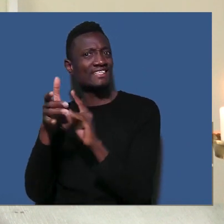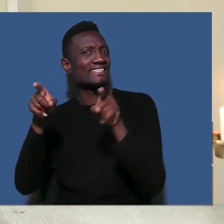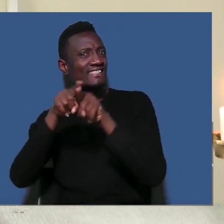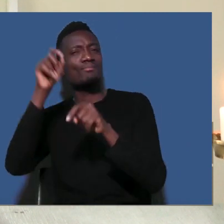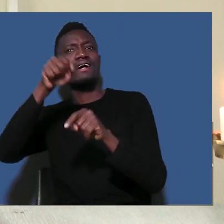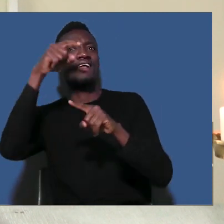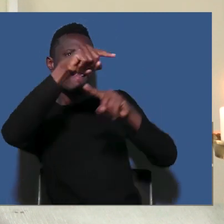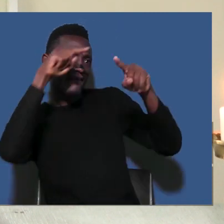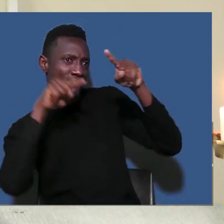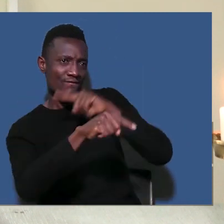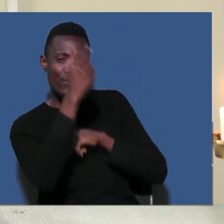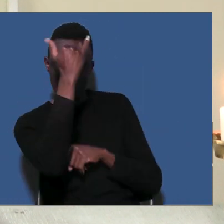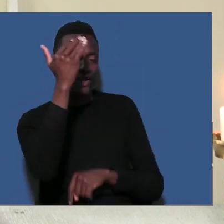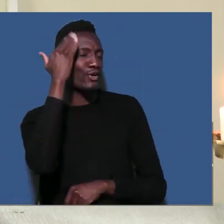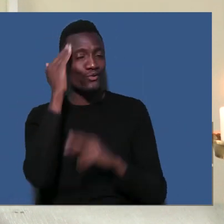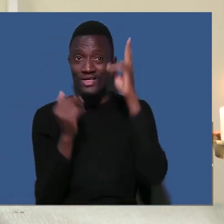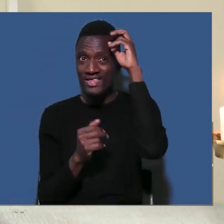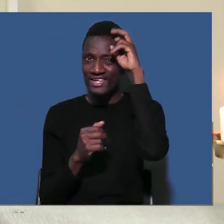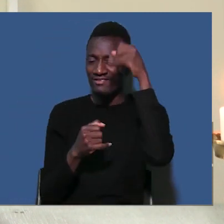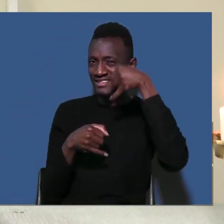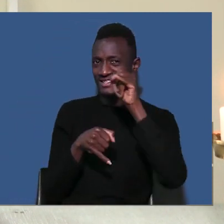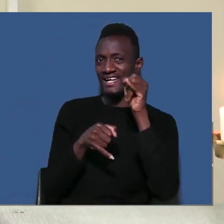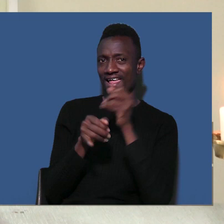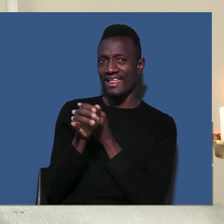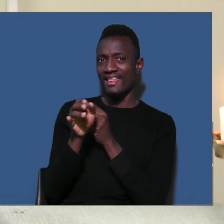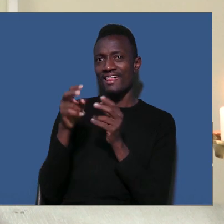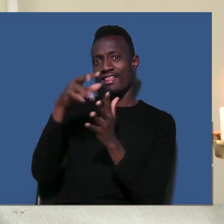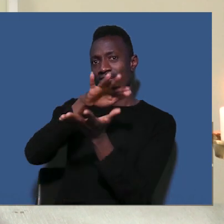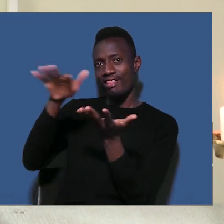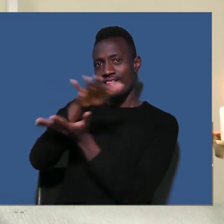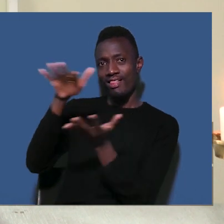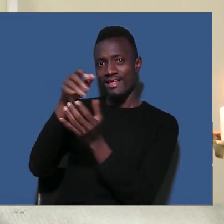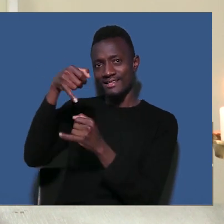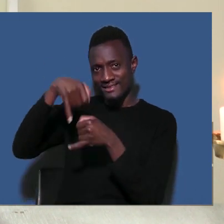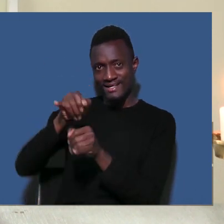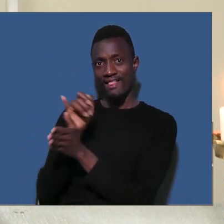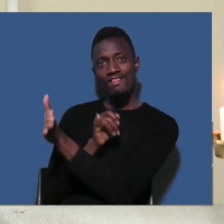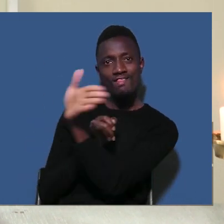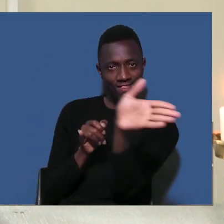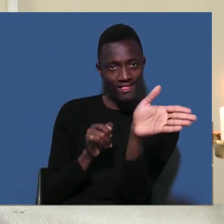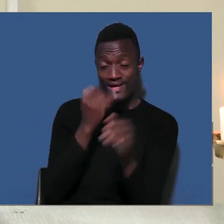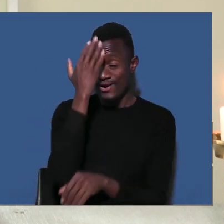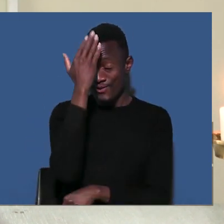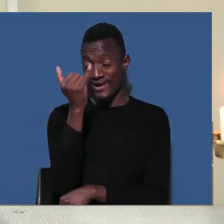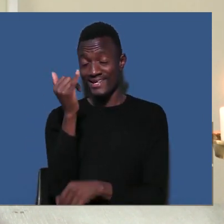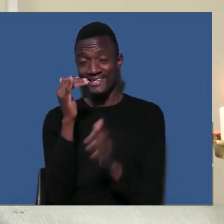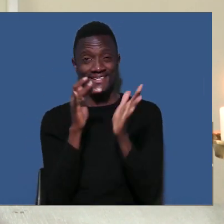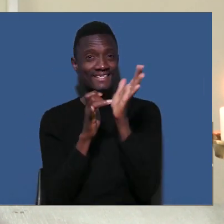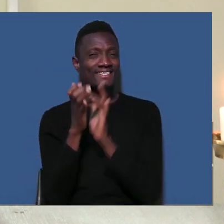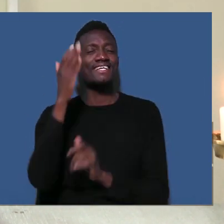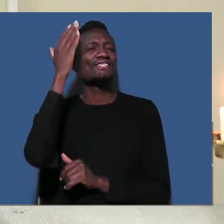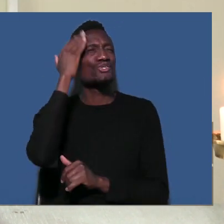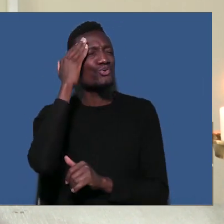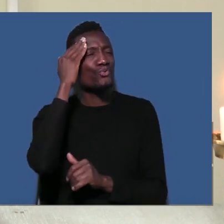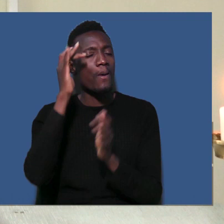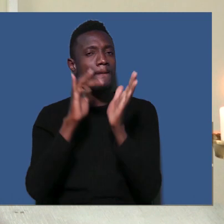of context. Why? Because the scripture was in his fingertips. And so the